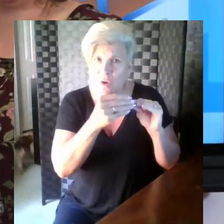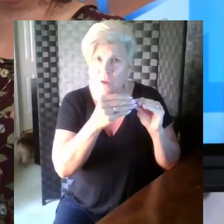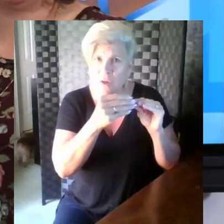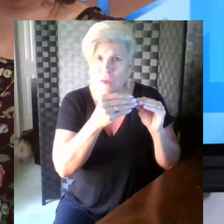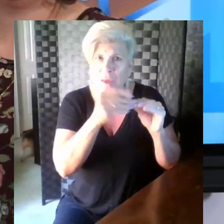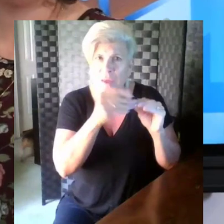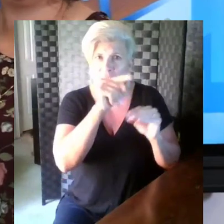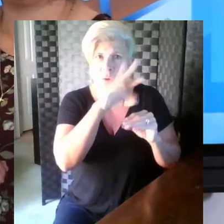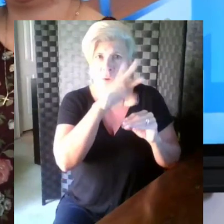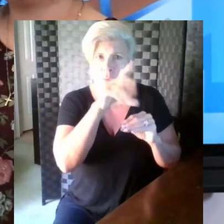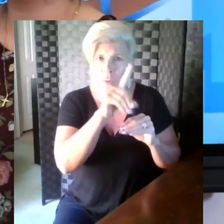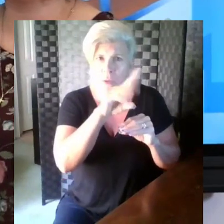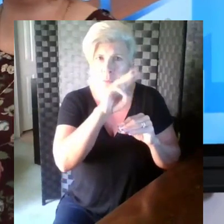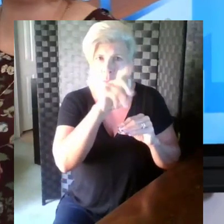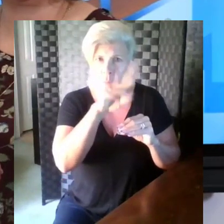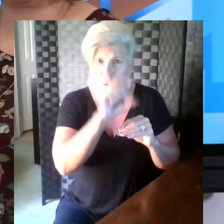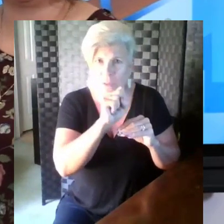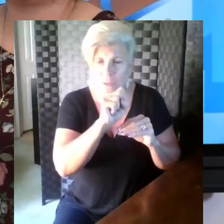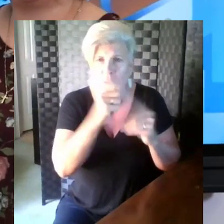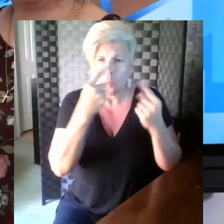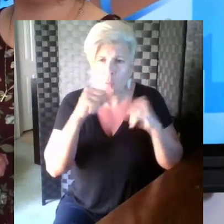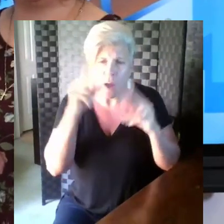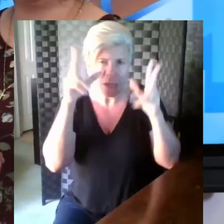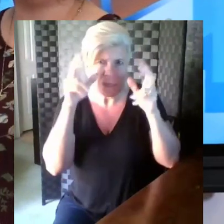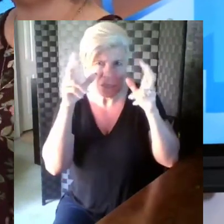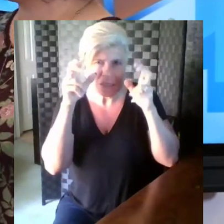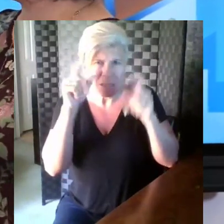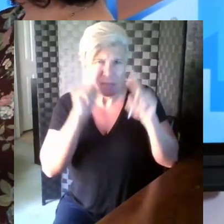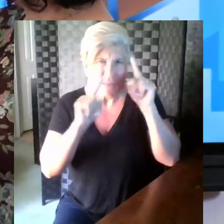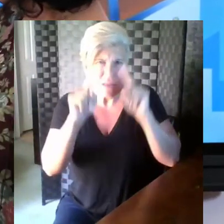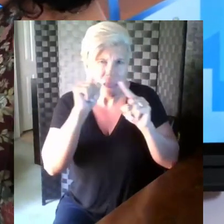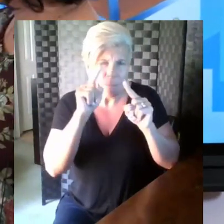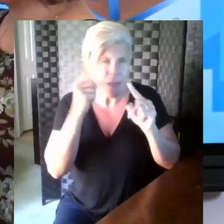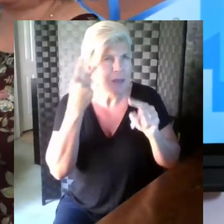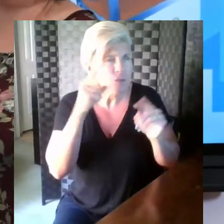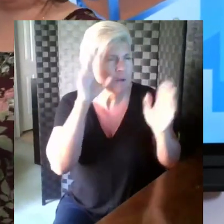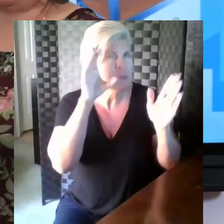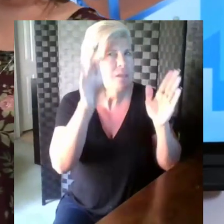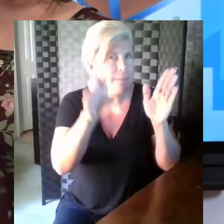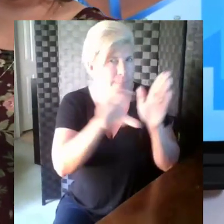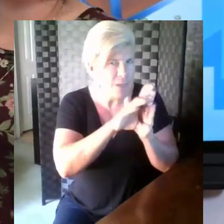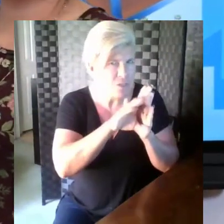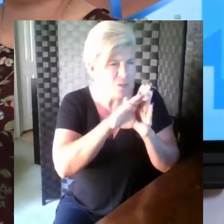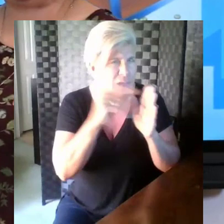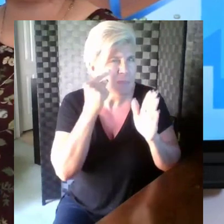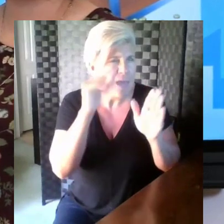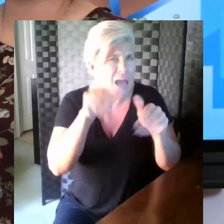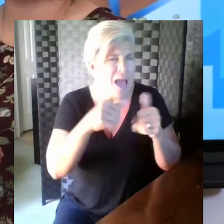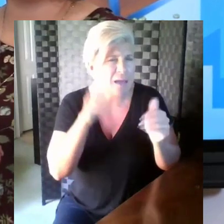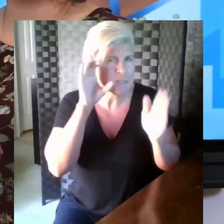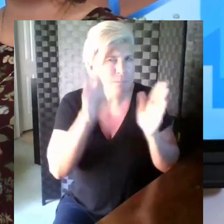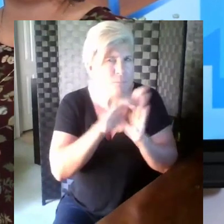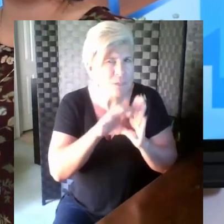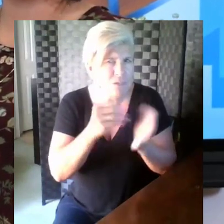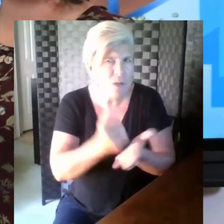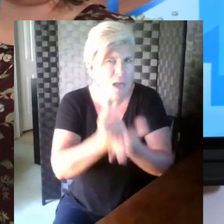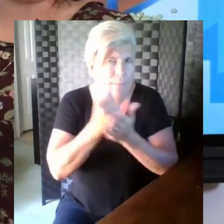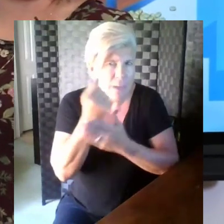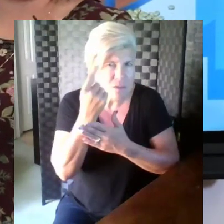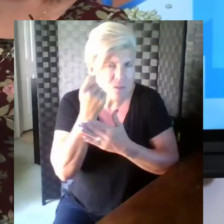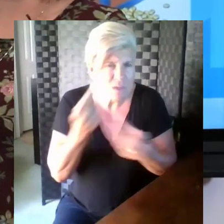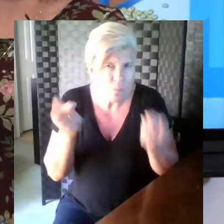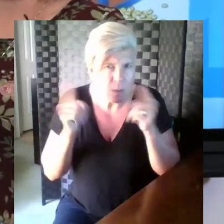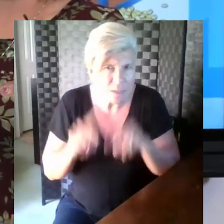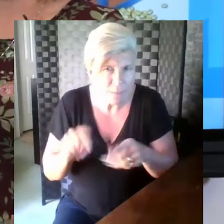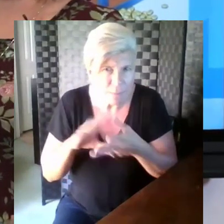is a picture. And as you're listening, I want you to think about how does that picture help me to understand what's